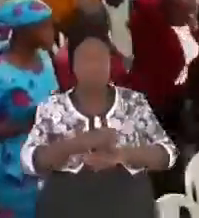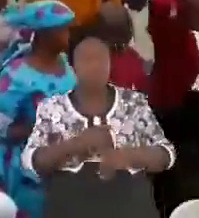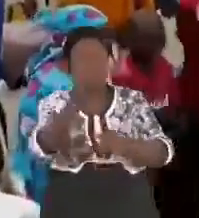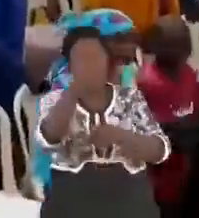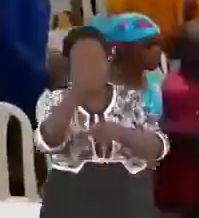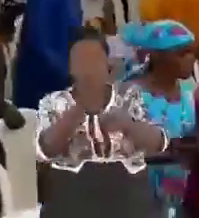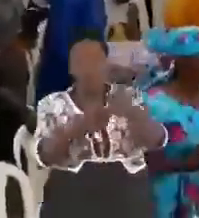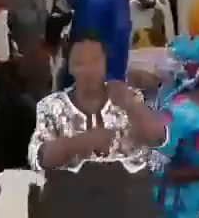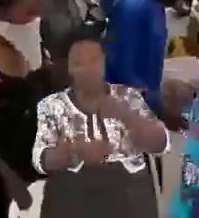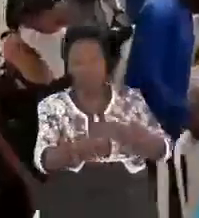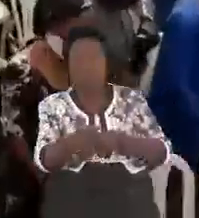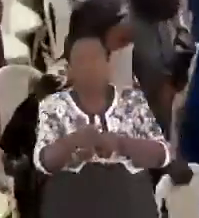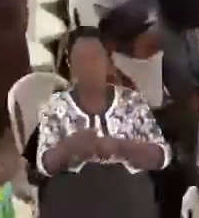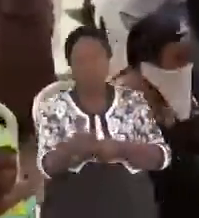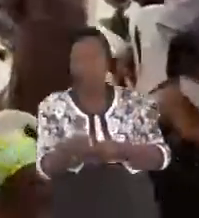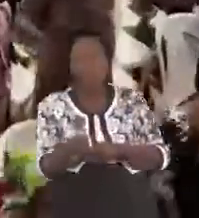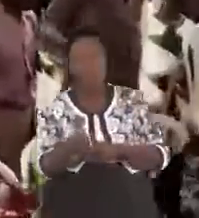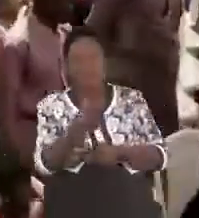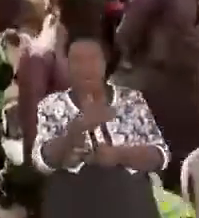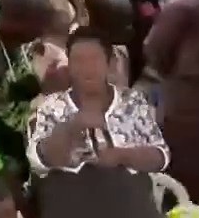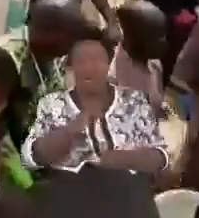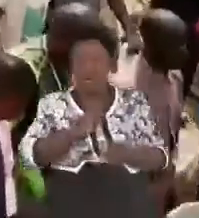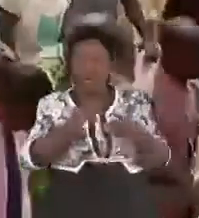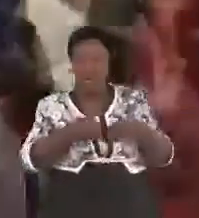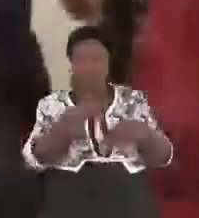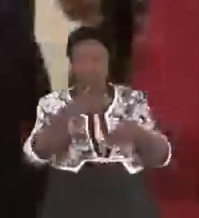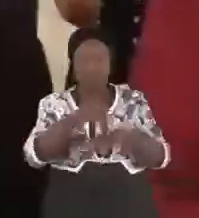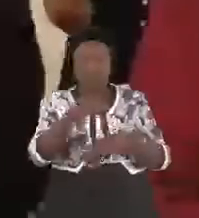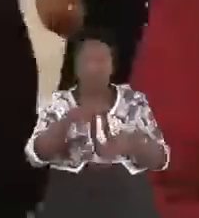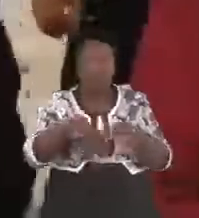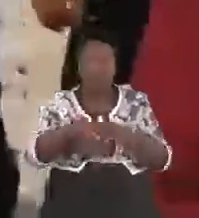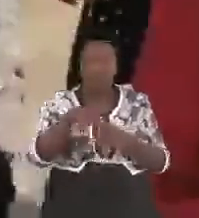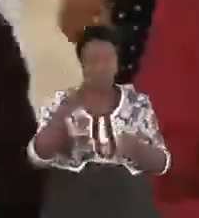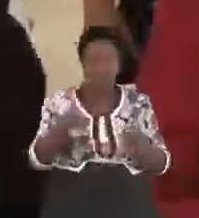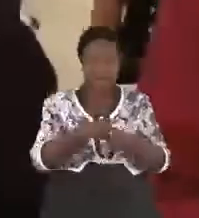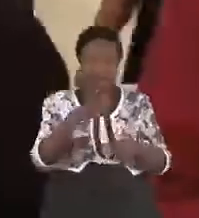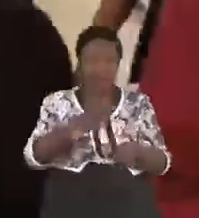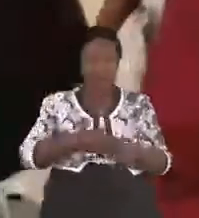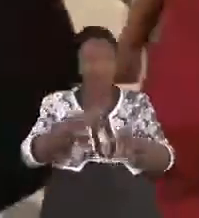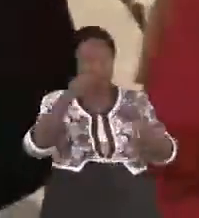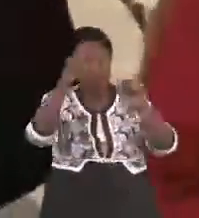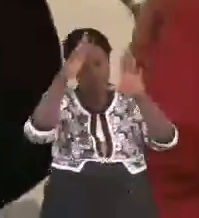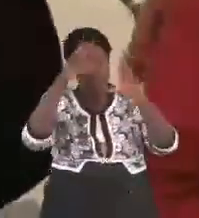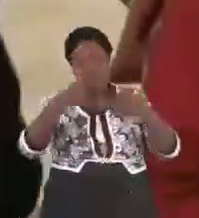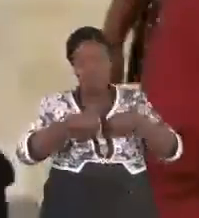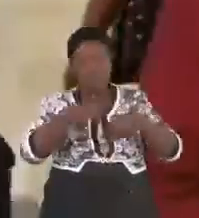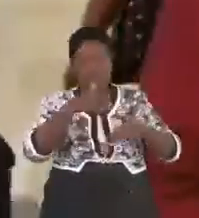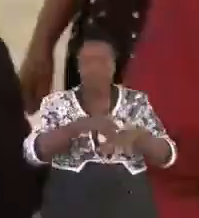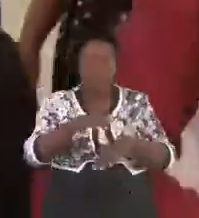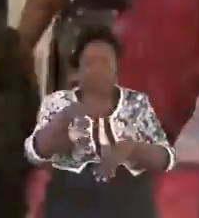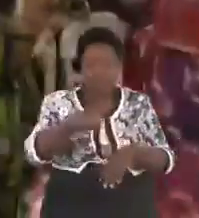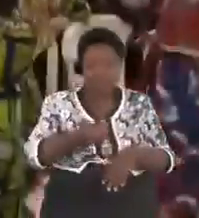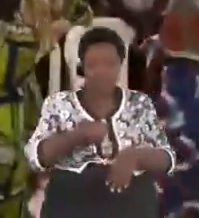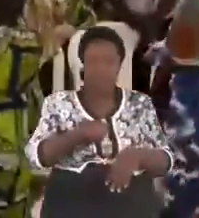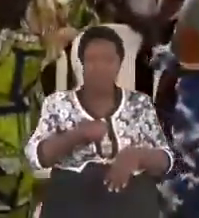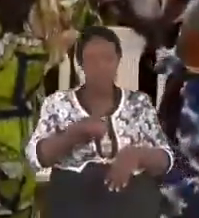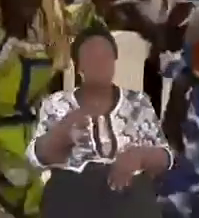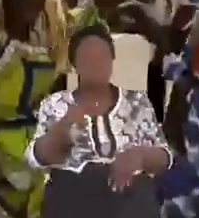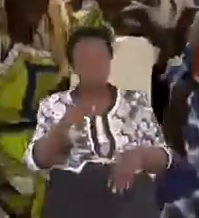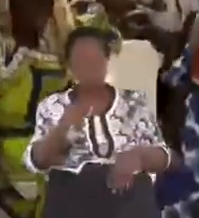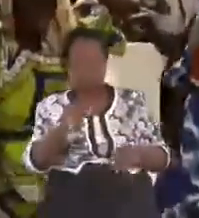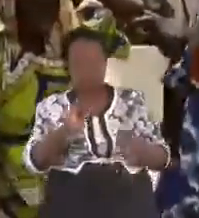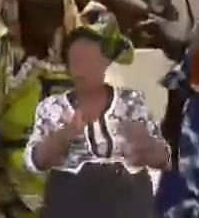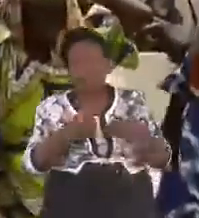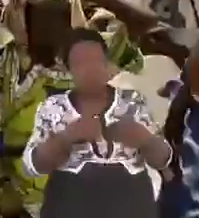and i have sent you for as my father have sent me even so have i sent